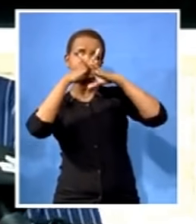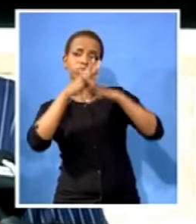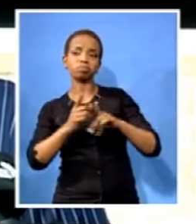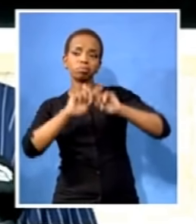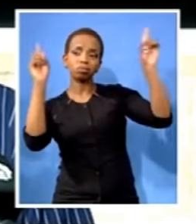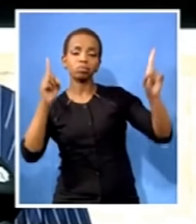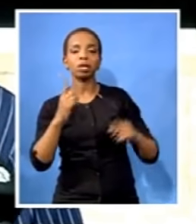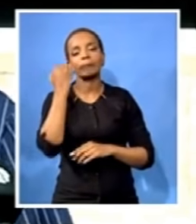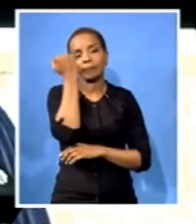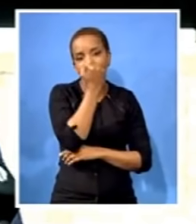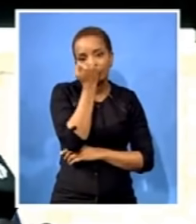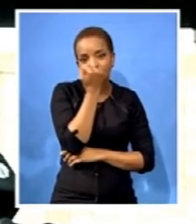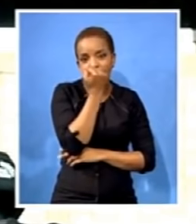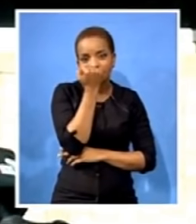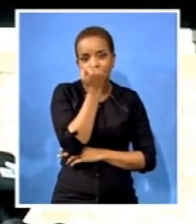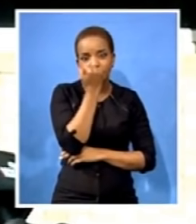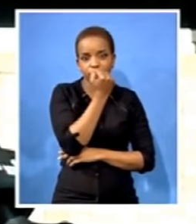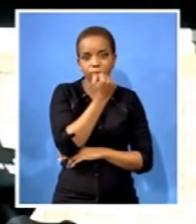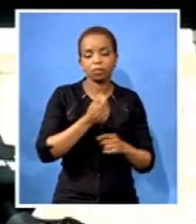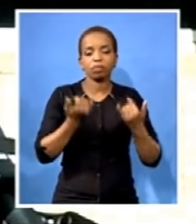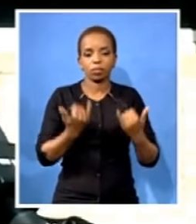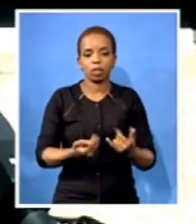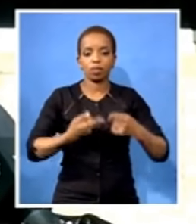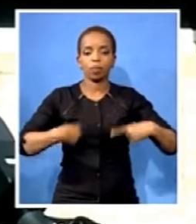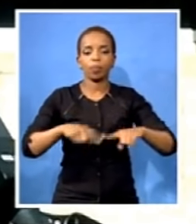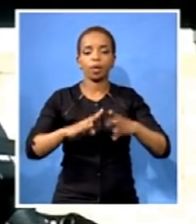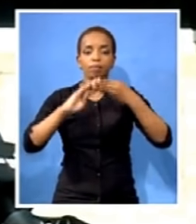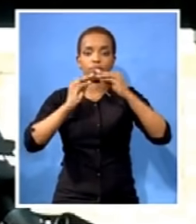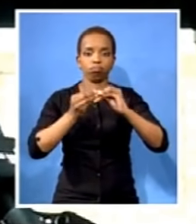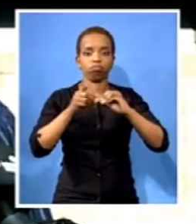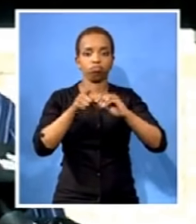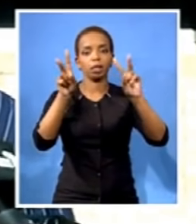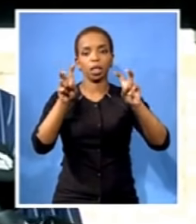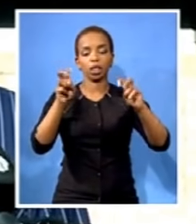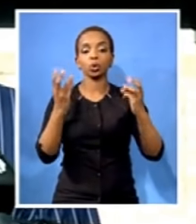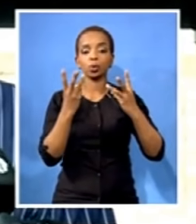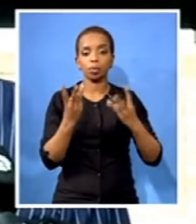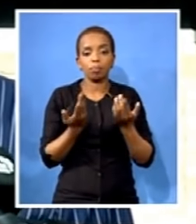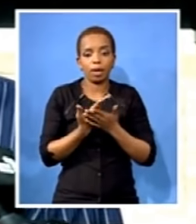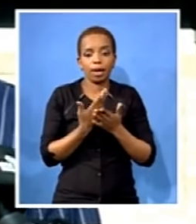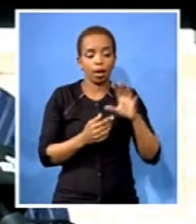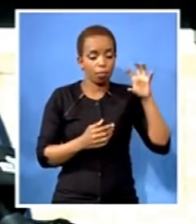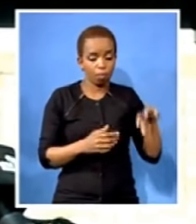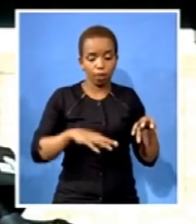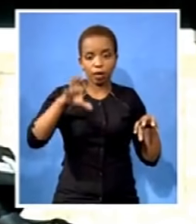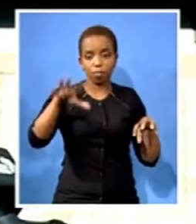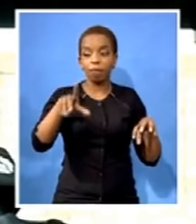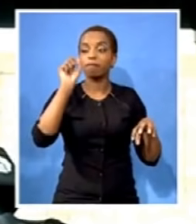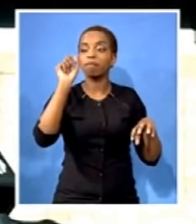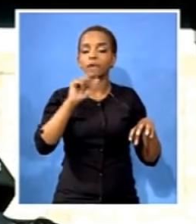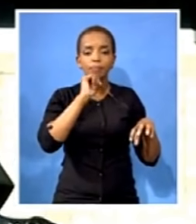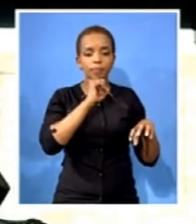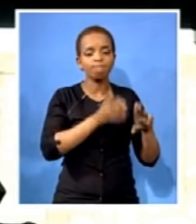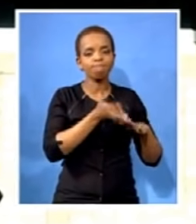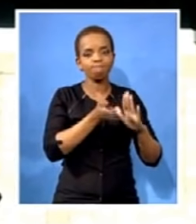are sorting out that issue so that by today, before end of day today, we gazette the